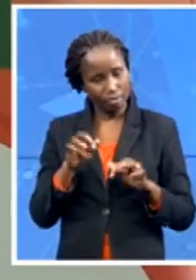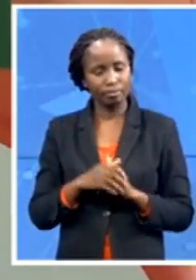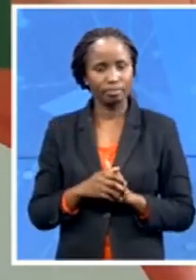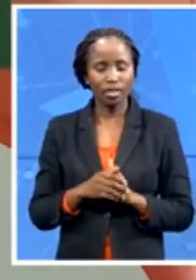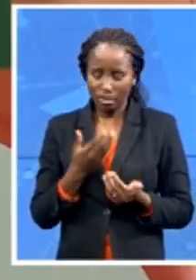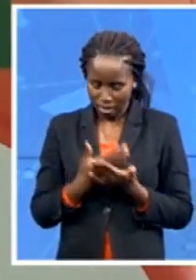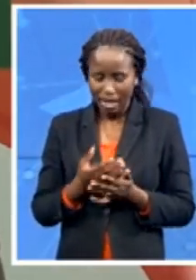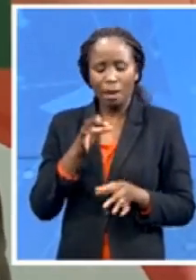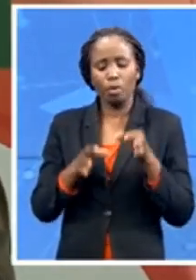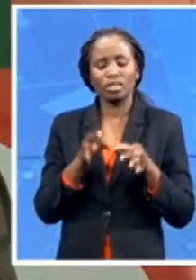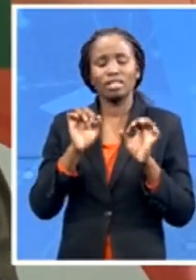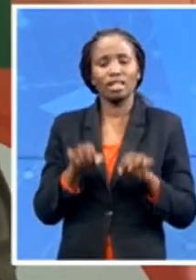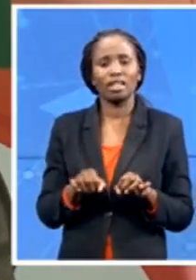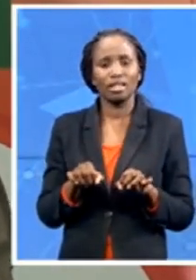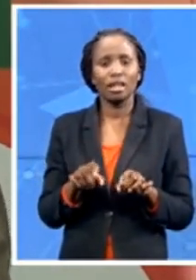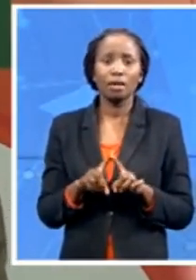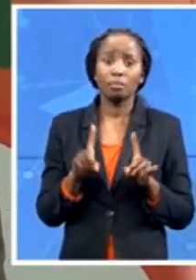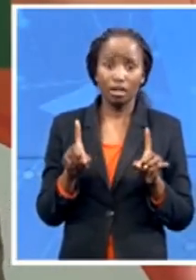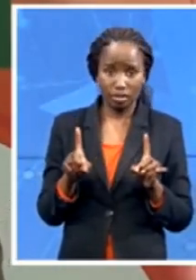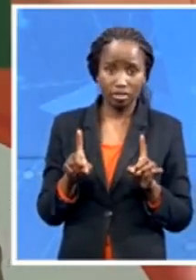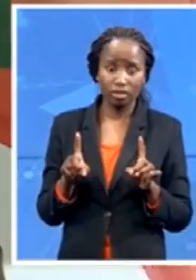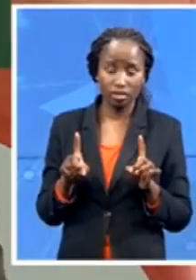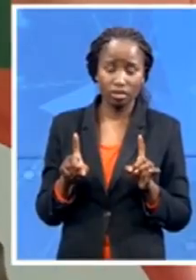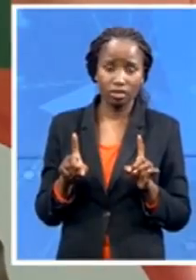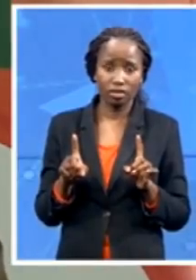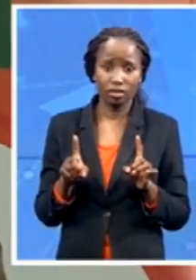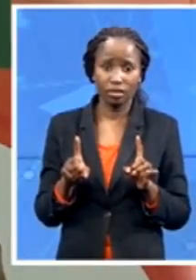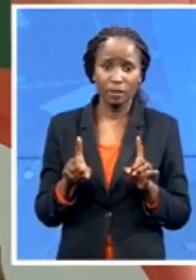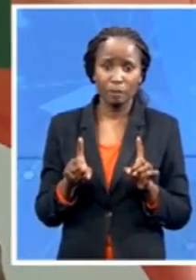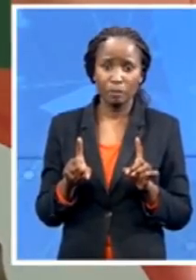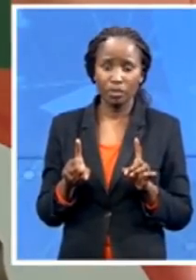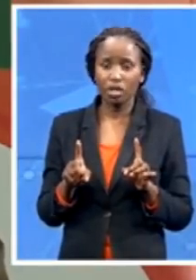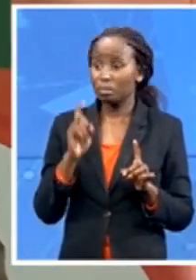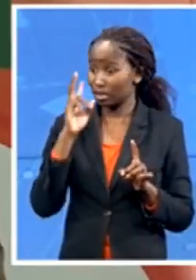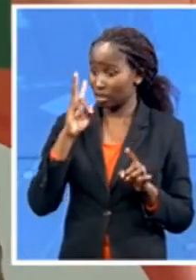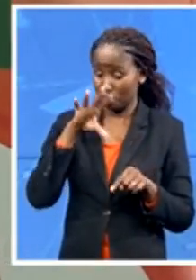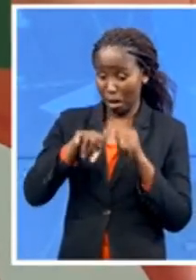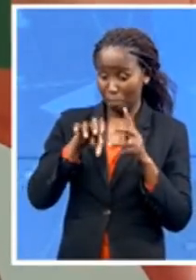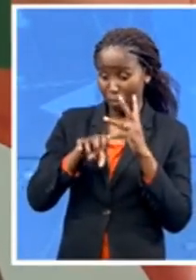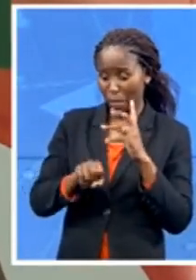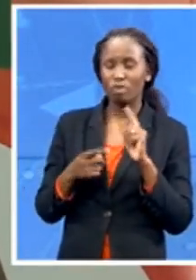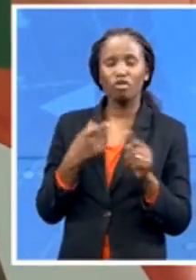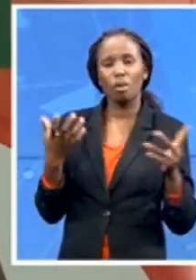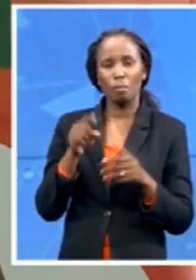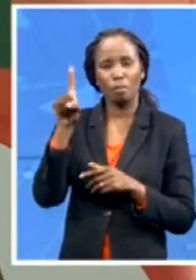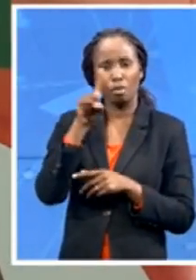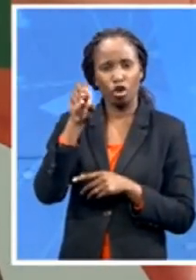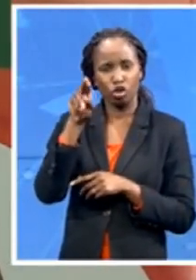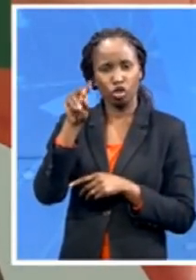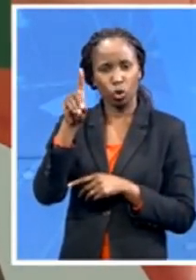Nazi findings. Zika Zondo Commission. Zisa upuma. Zisa uimplement